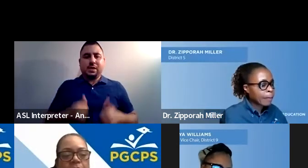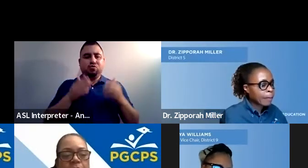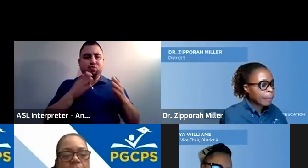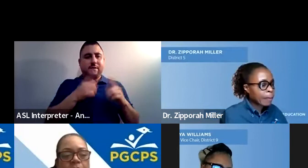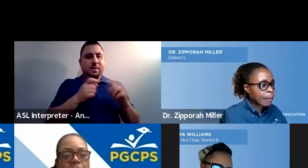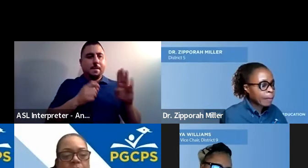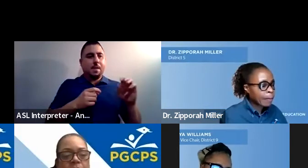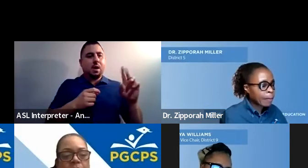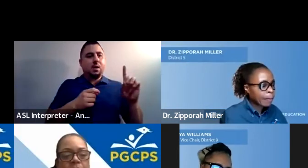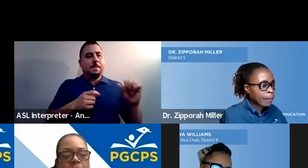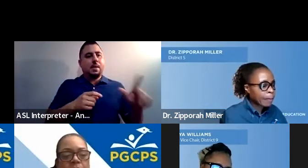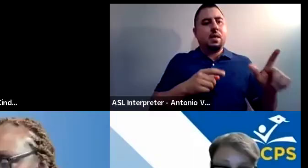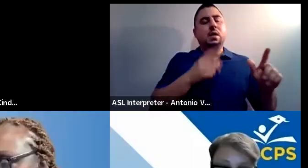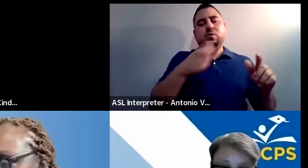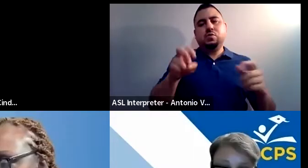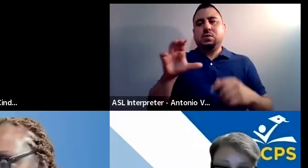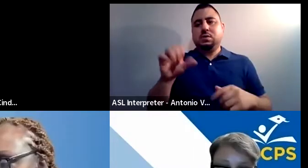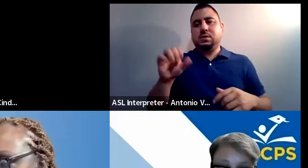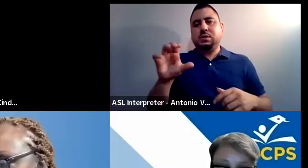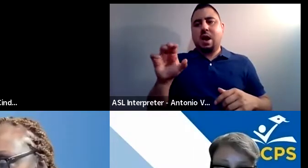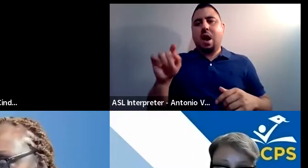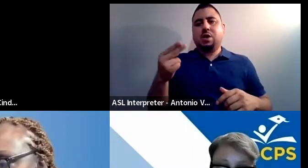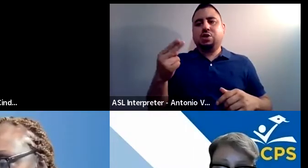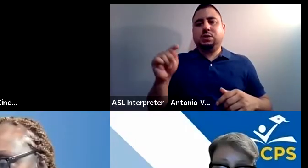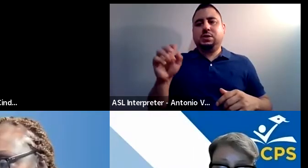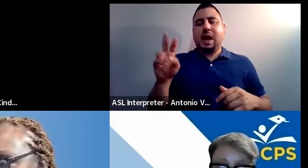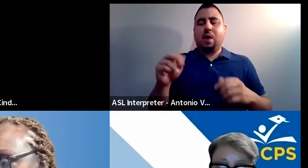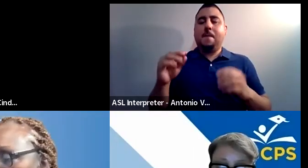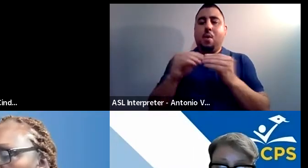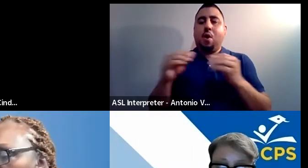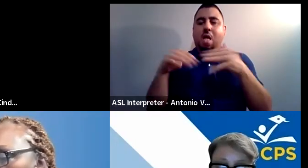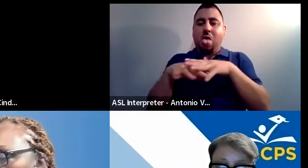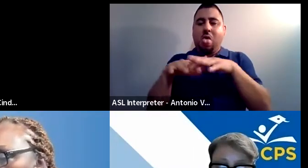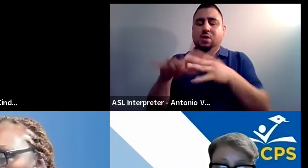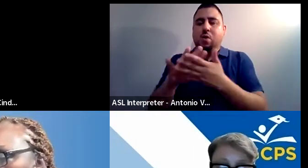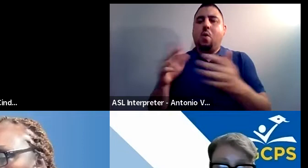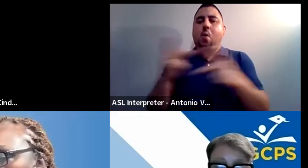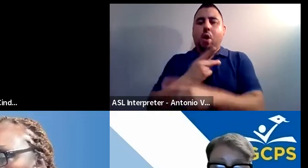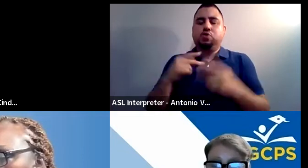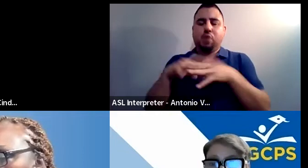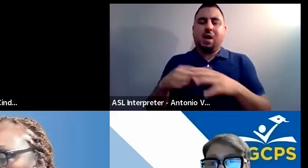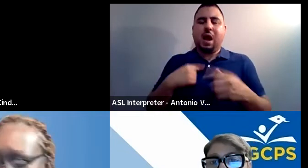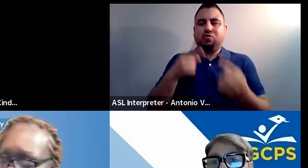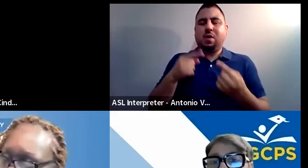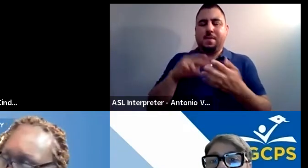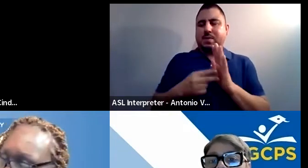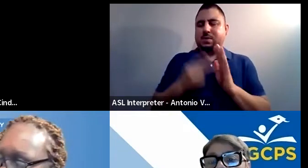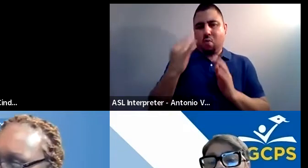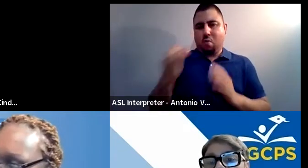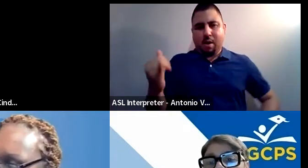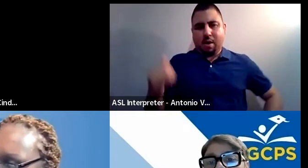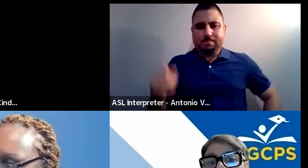Mill to Scotchtown, making a crowded school even more crowded. I struggle to see the change of this purpose, the purpose of this change,